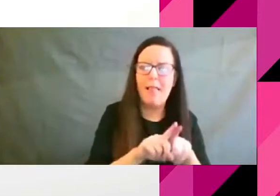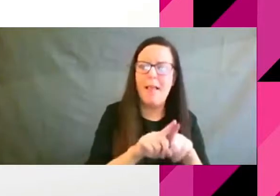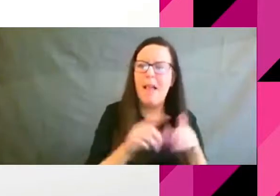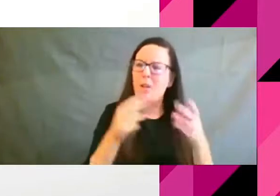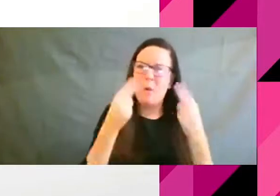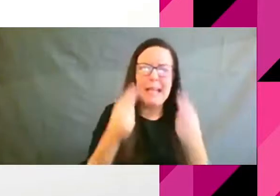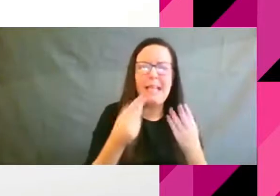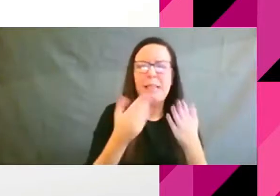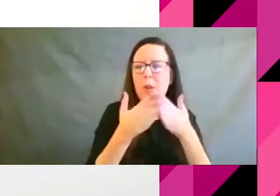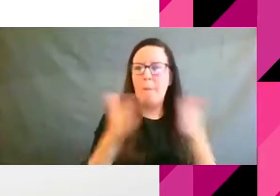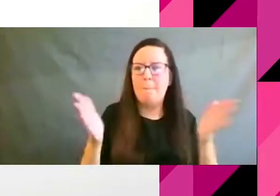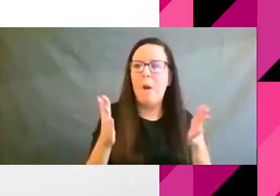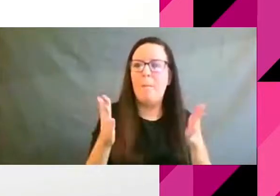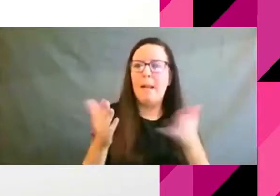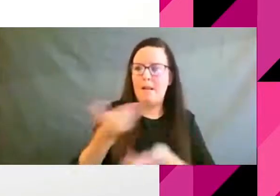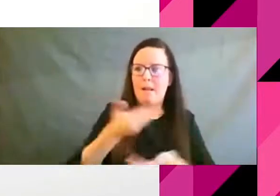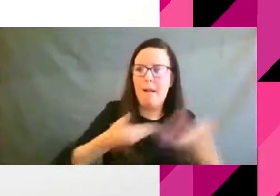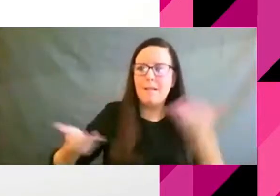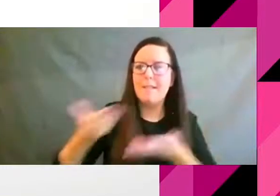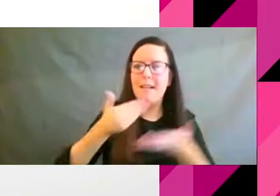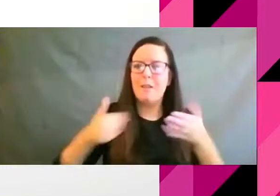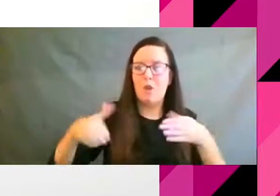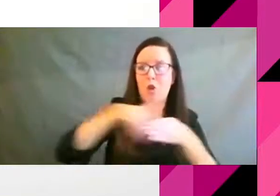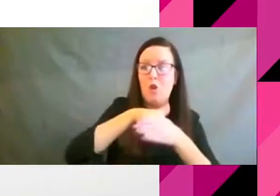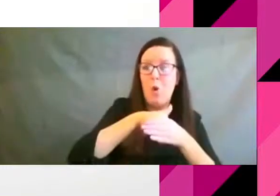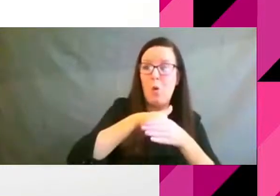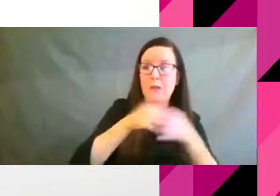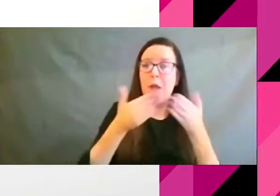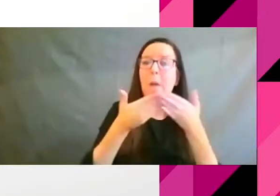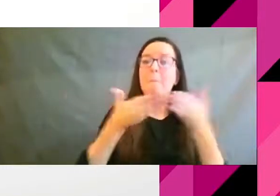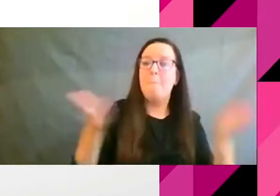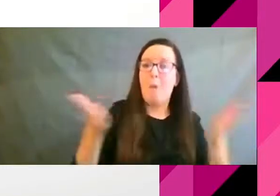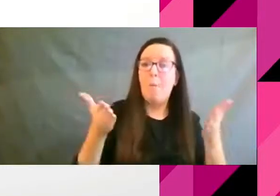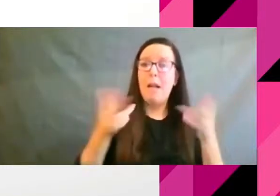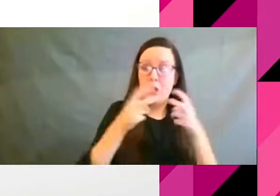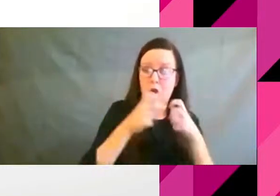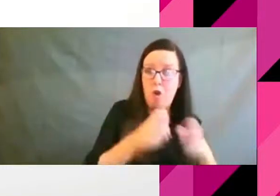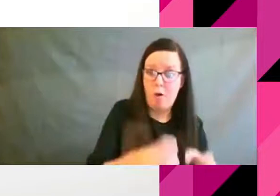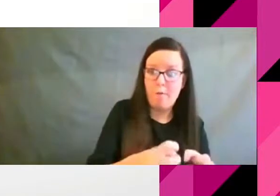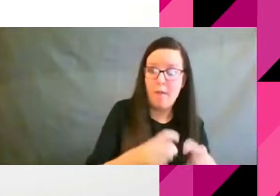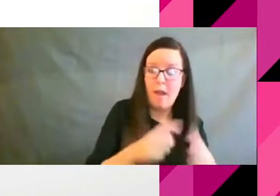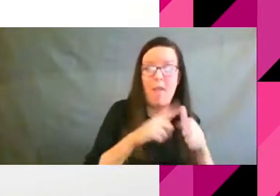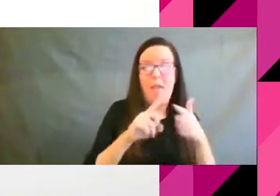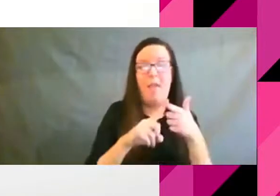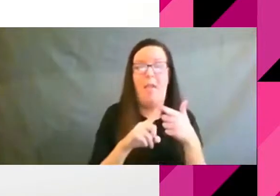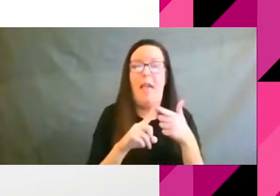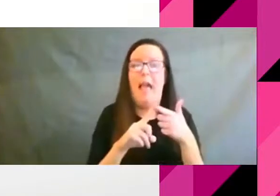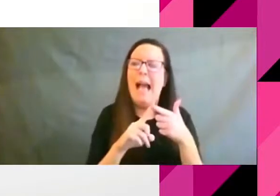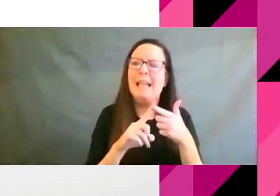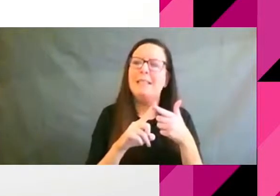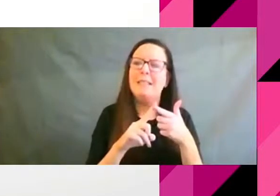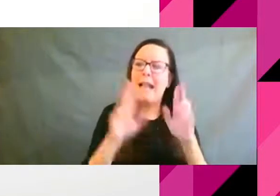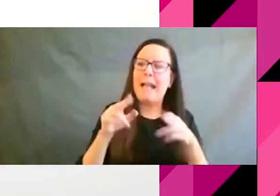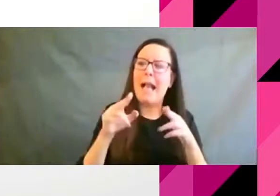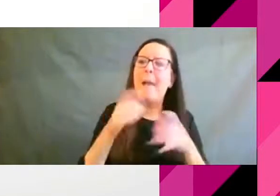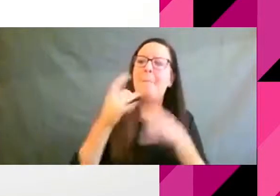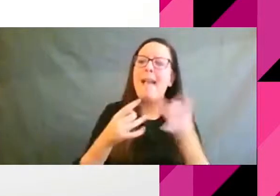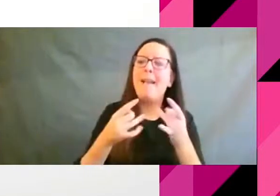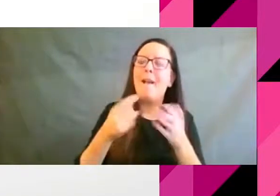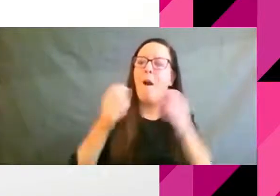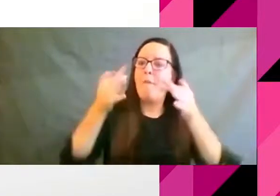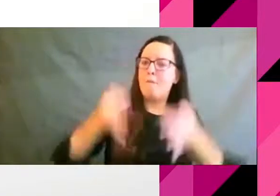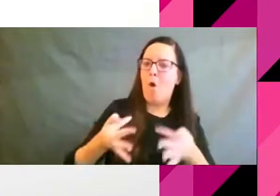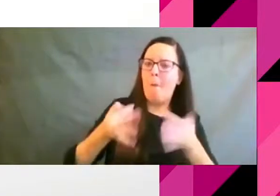been carried out, which includes a public survey and an opportunity for stakeholders to make formal submissions. In